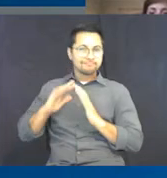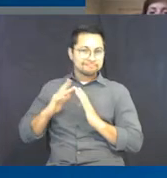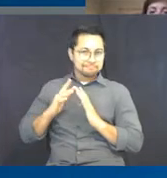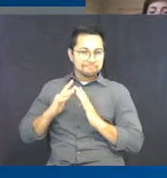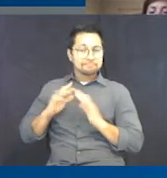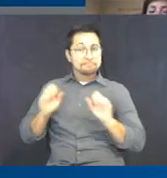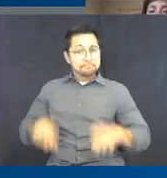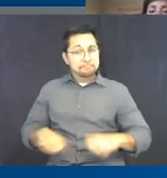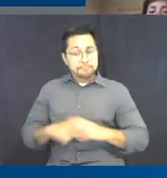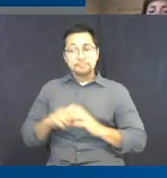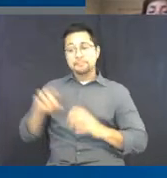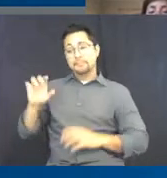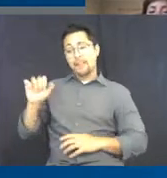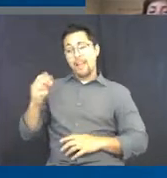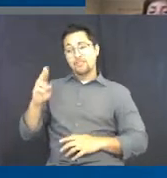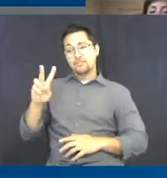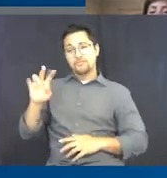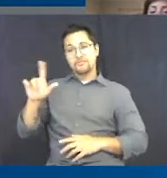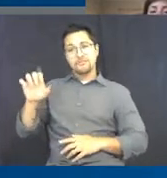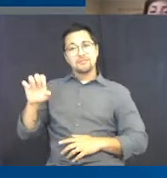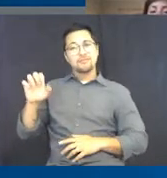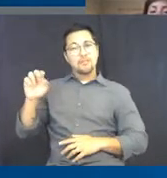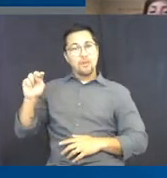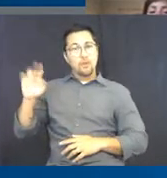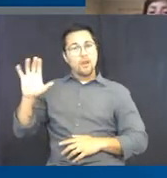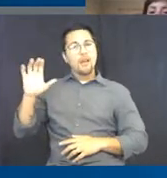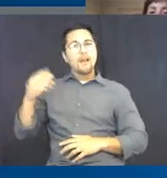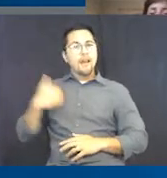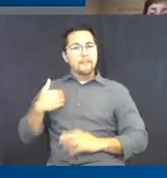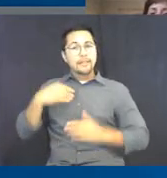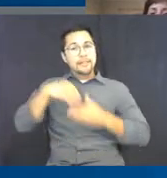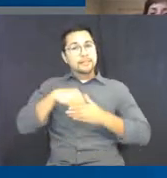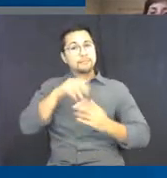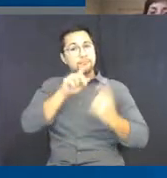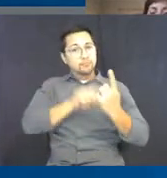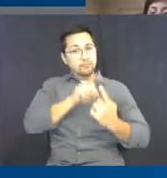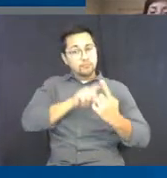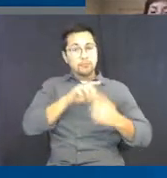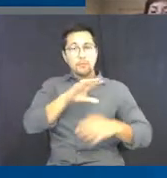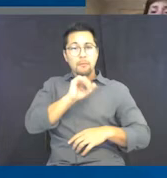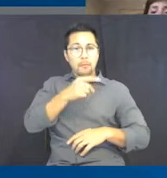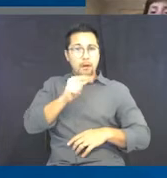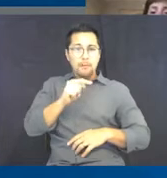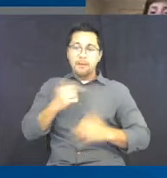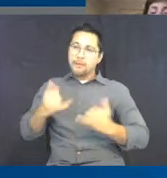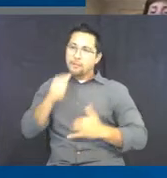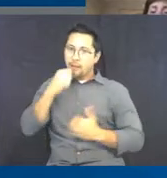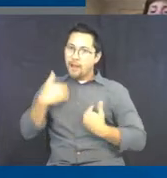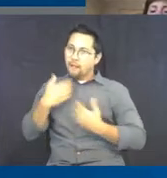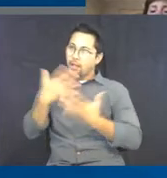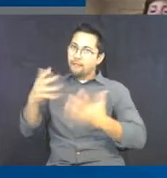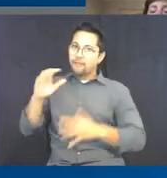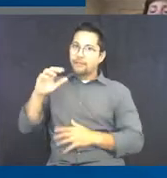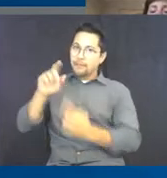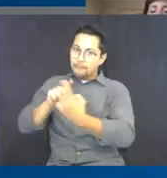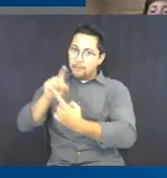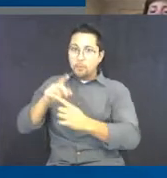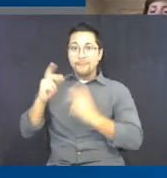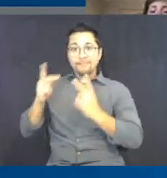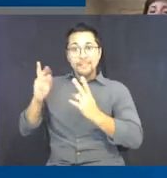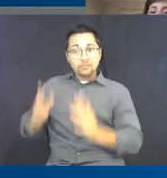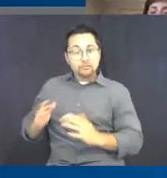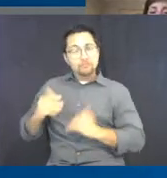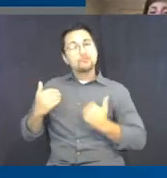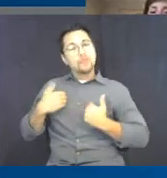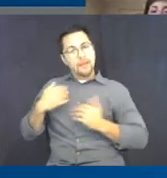apartment. And I'm not going to spend so much time describing each piece of technology because it's really not